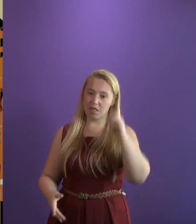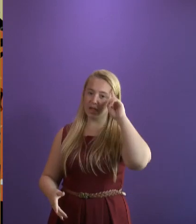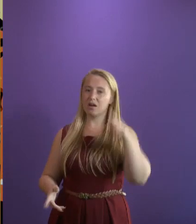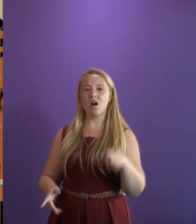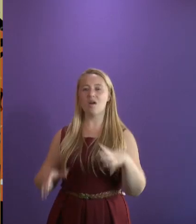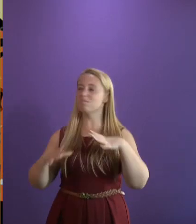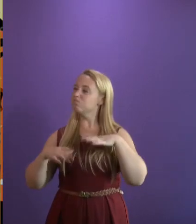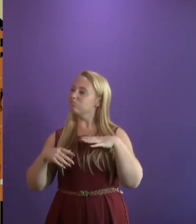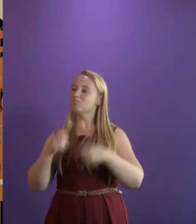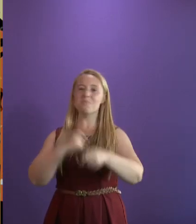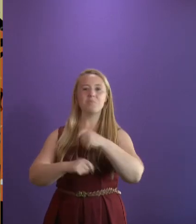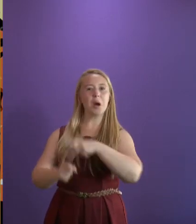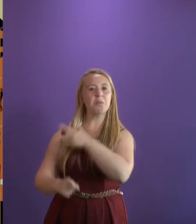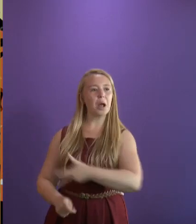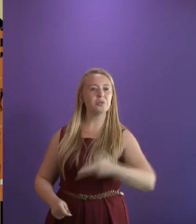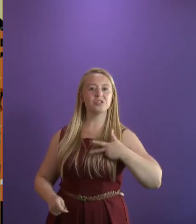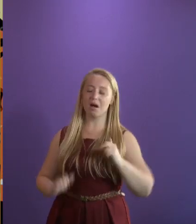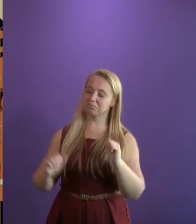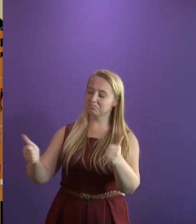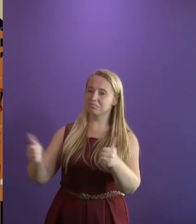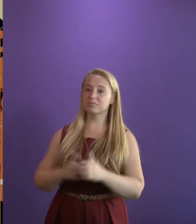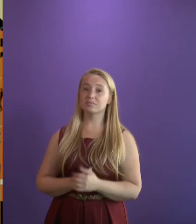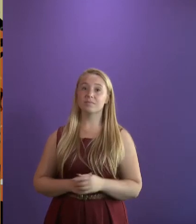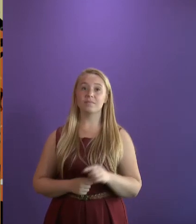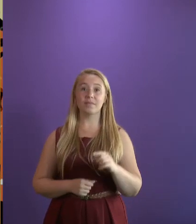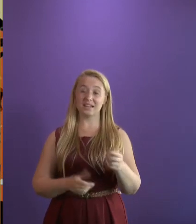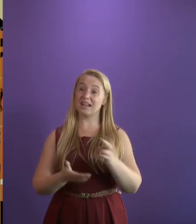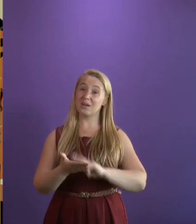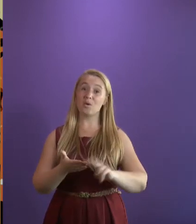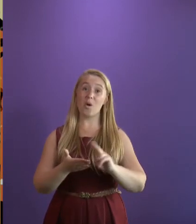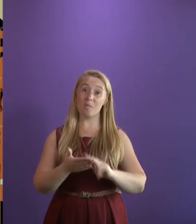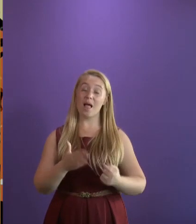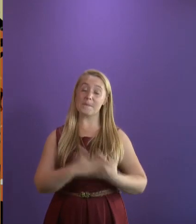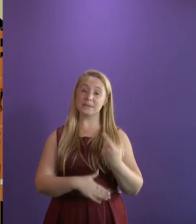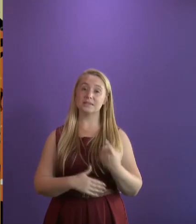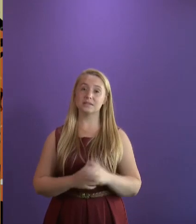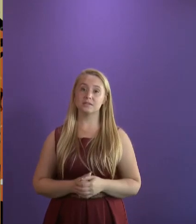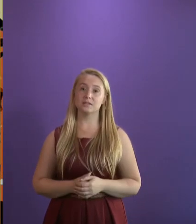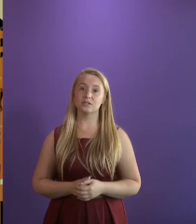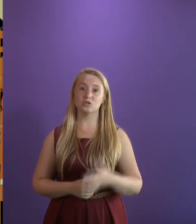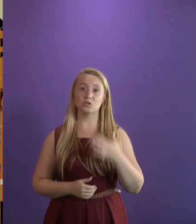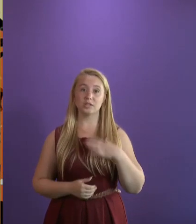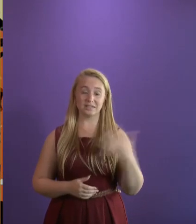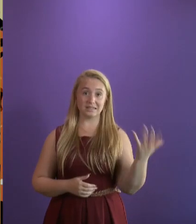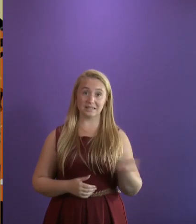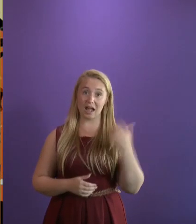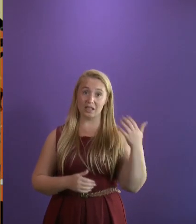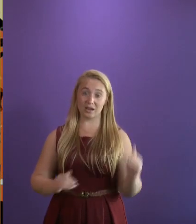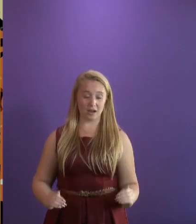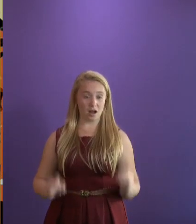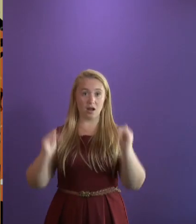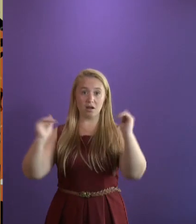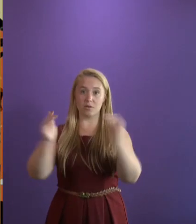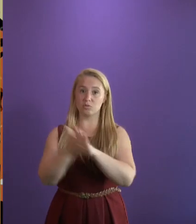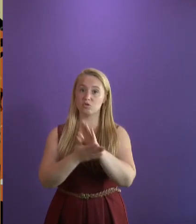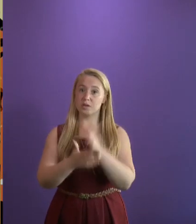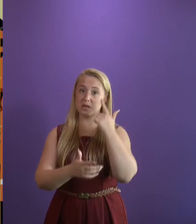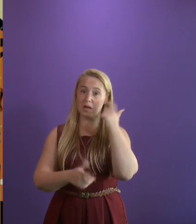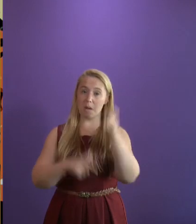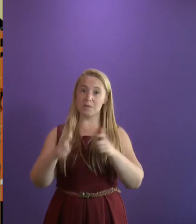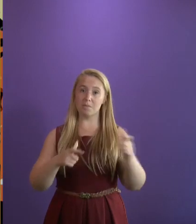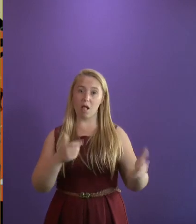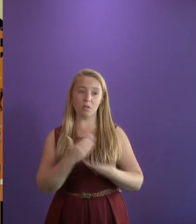just go and be a councillor now. And that seems to be what happens. So we need to, bring those salaries up to allow younger people up and to get younger people